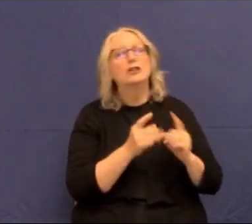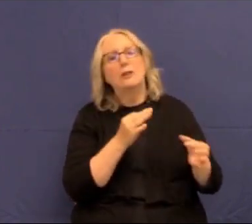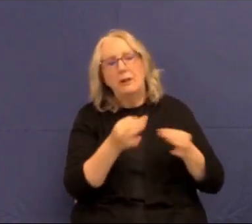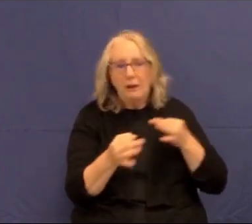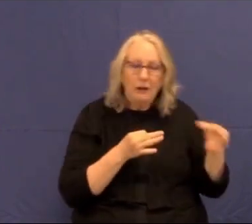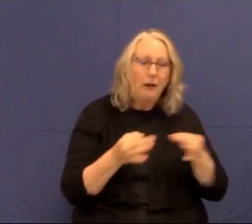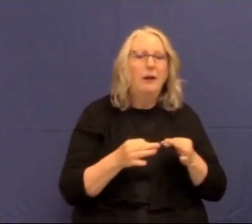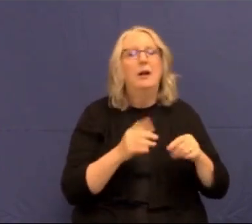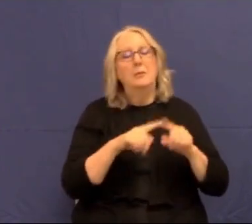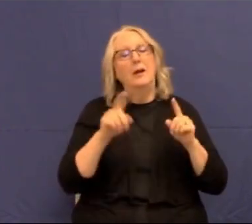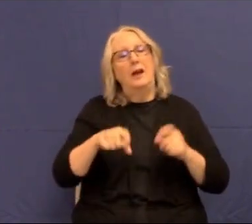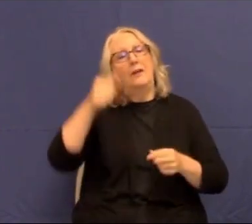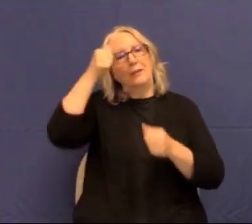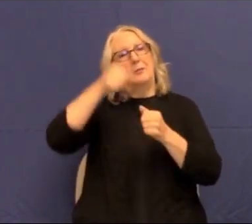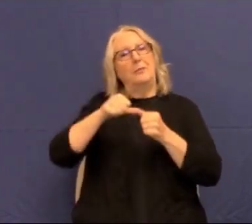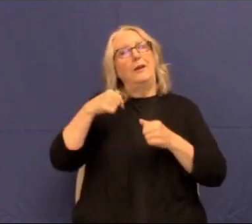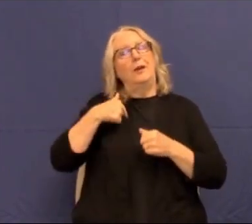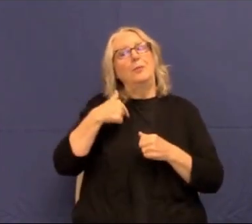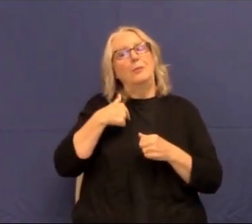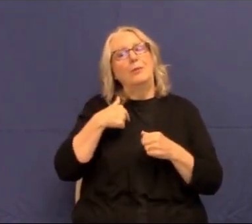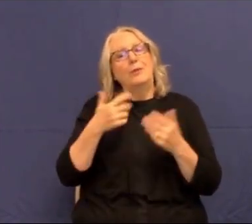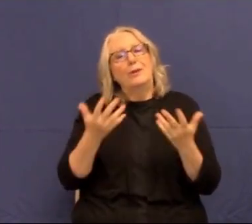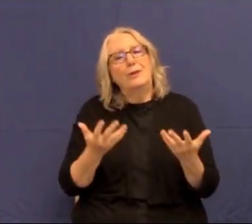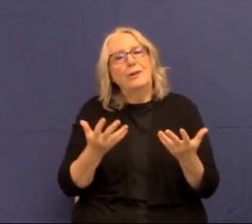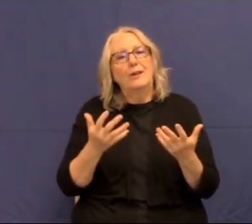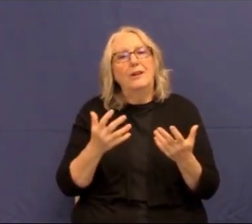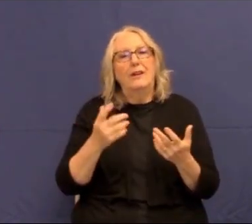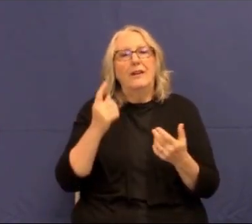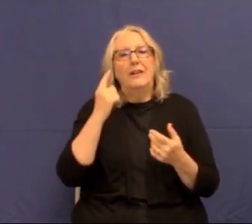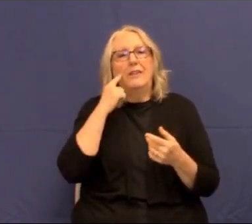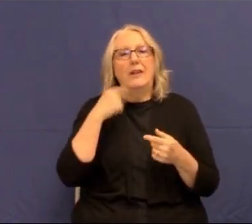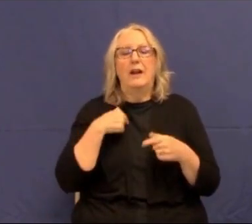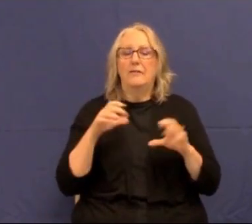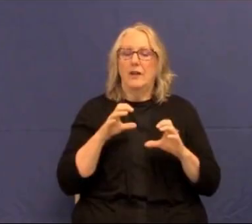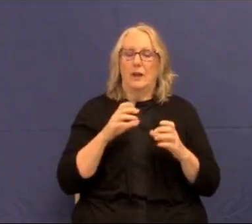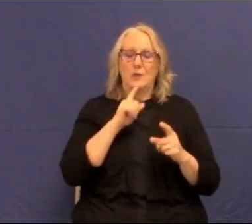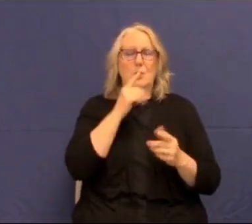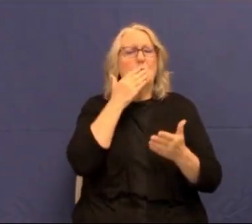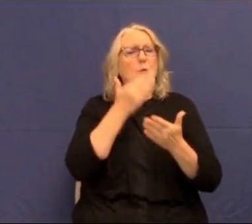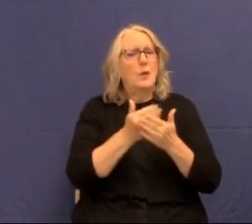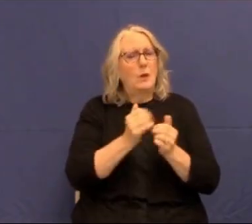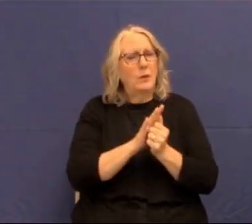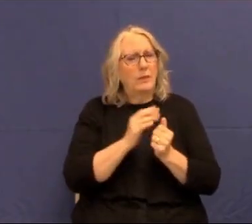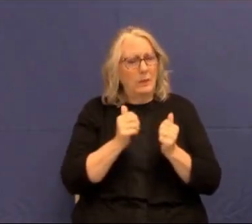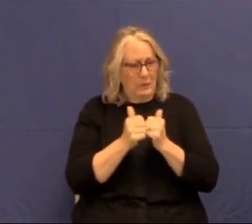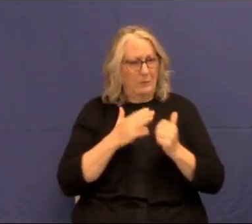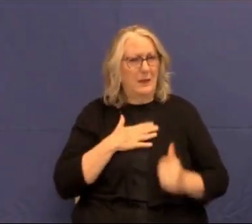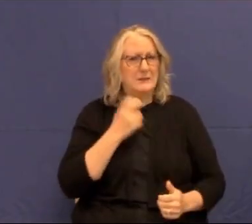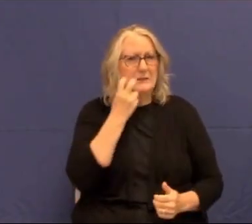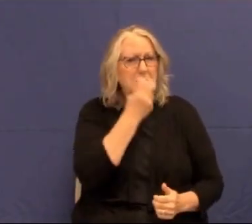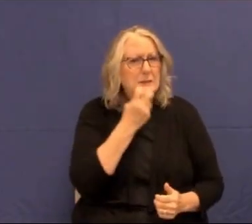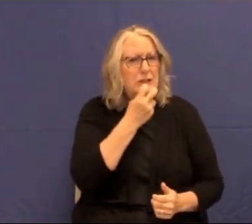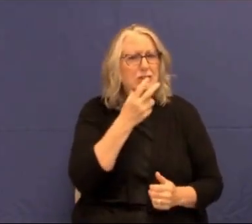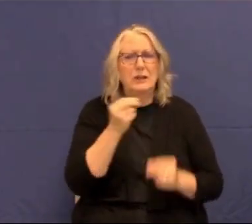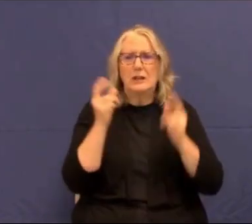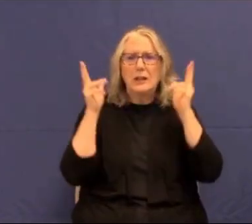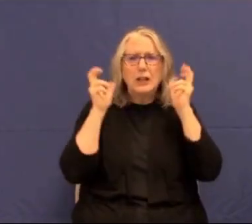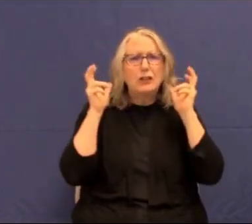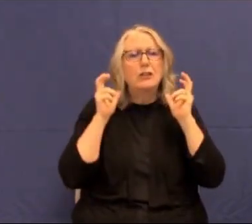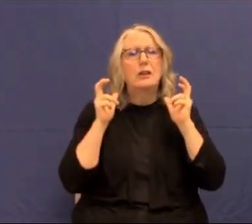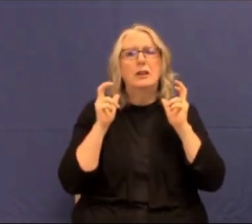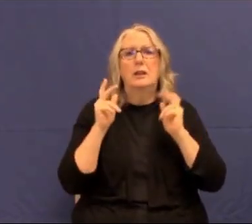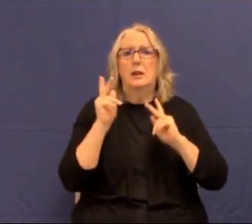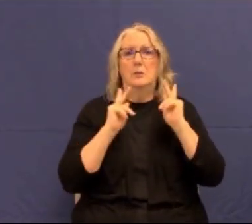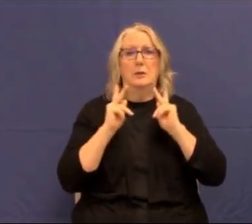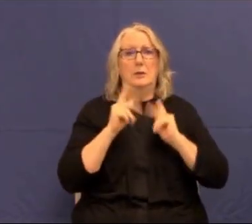But it's just, I have to remember that I think that I have done so well with my speech and hearing